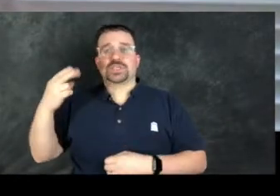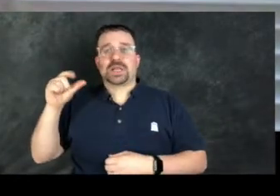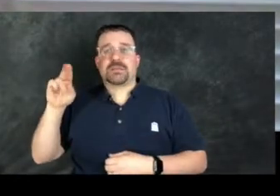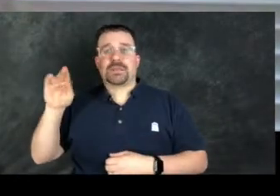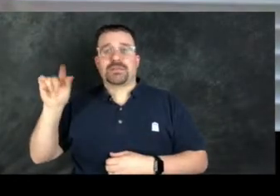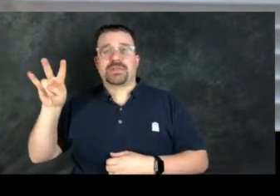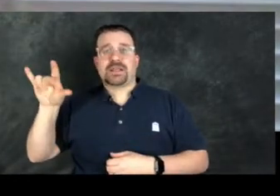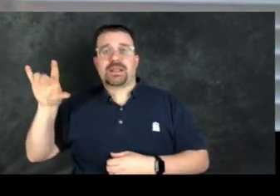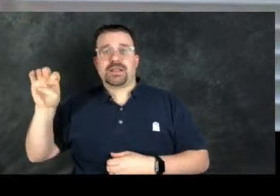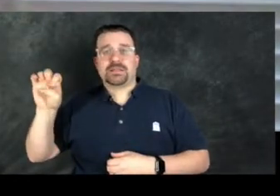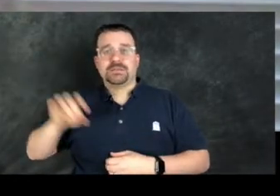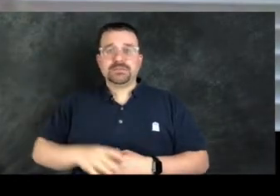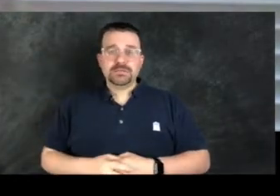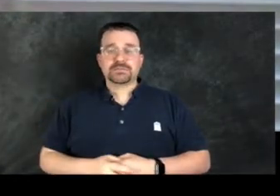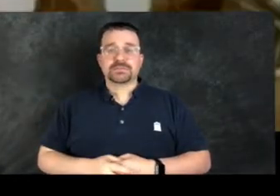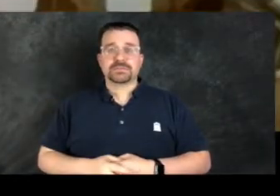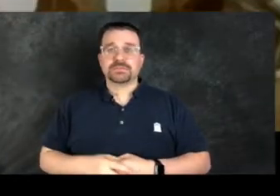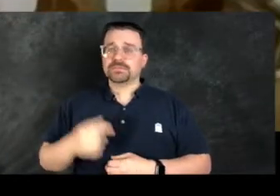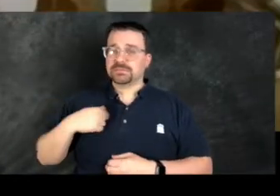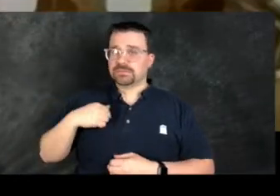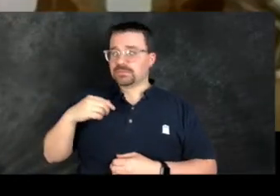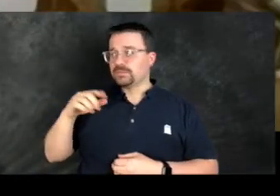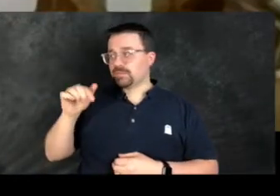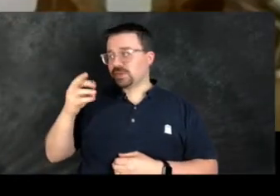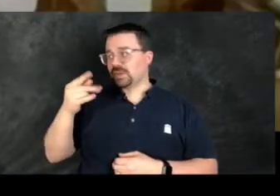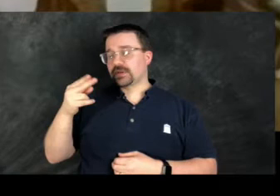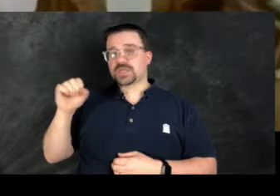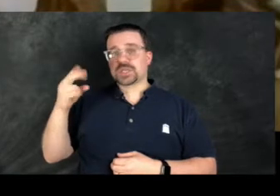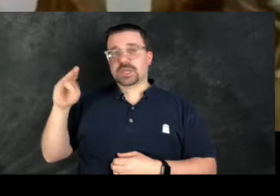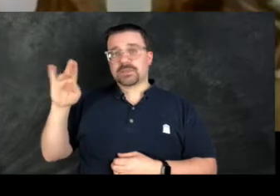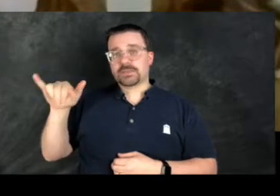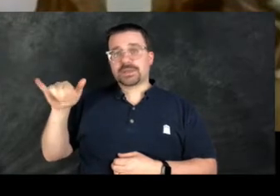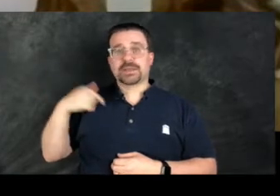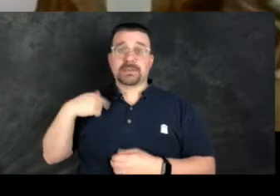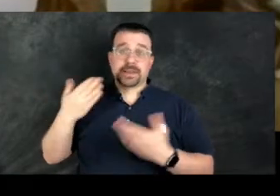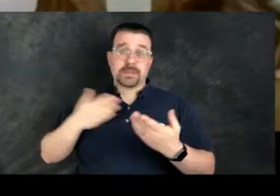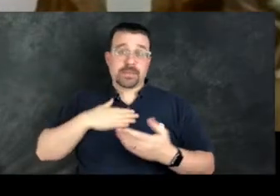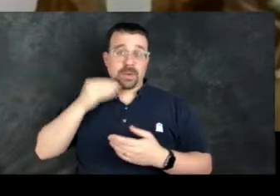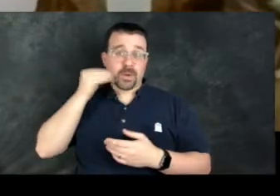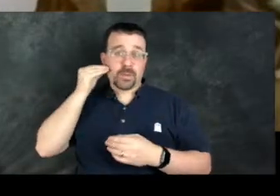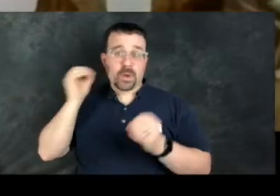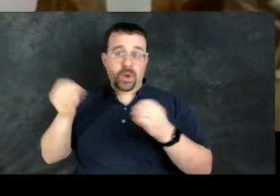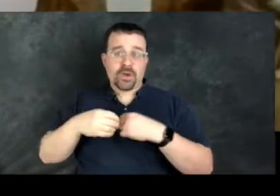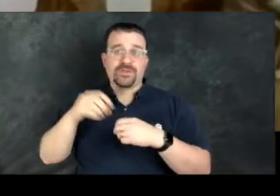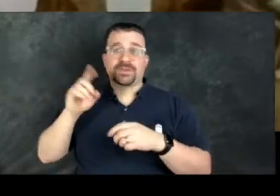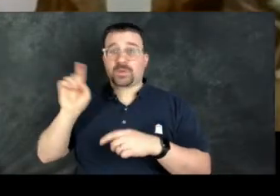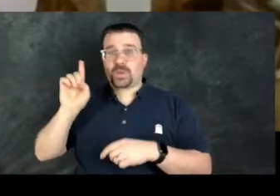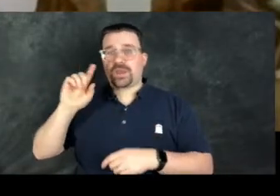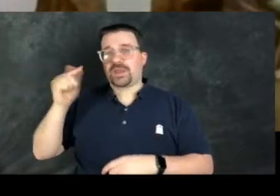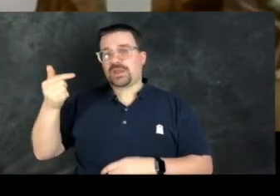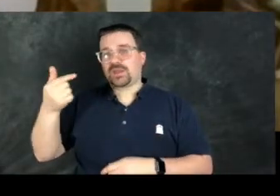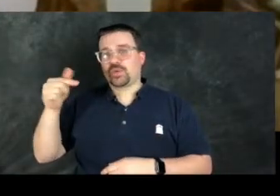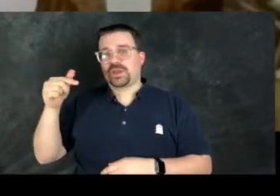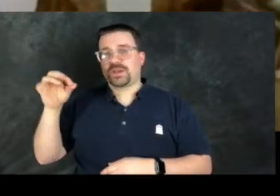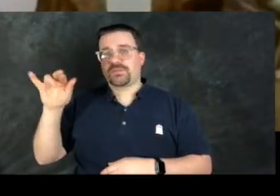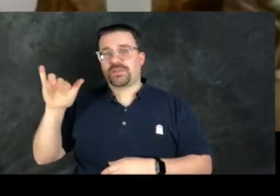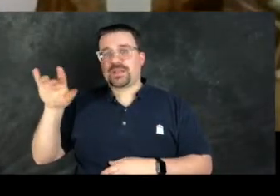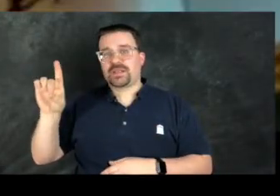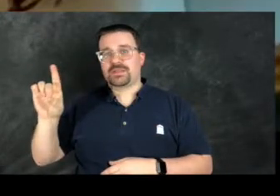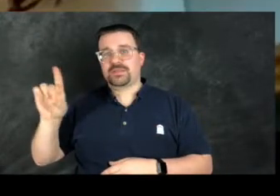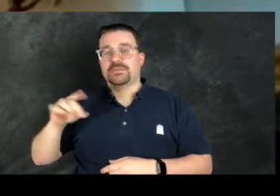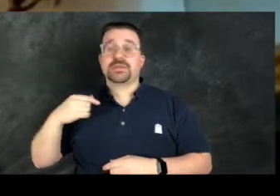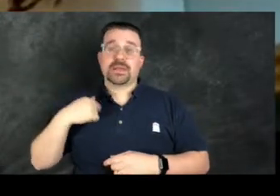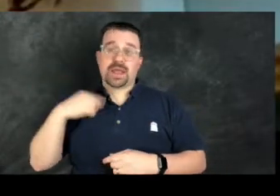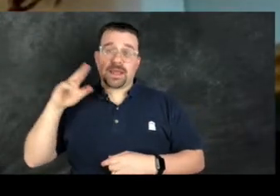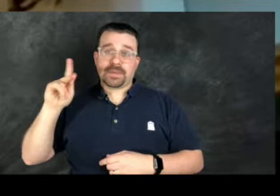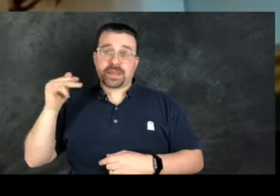Shelbyville. I'm Glenna Shelby, and I'm coming to you from my home office in Greenfield. And